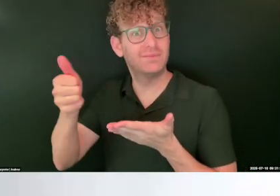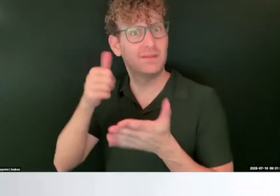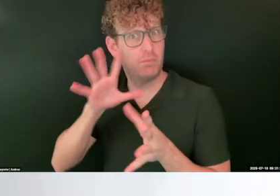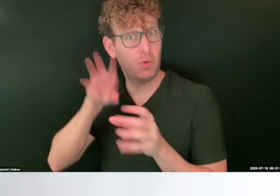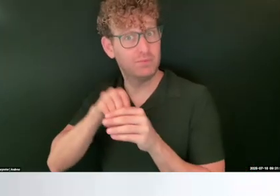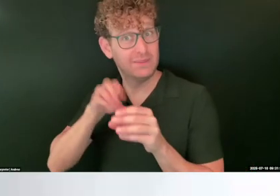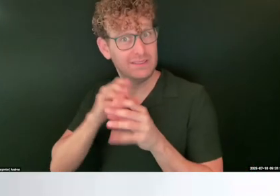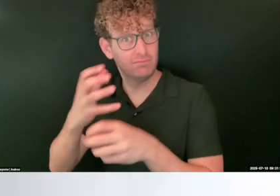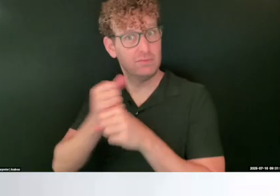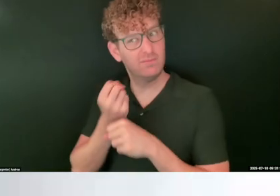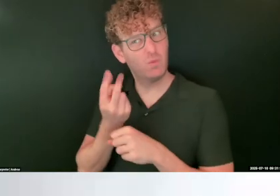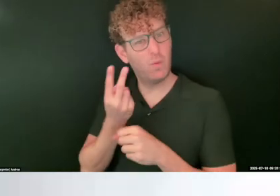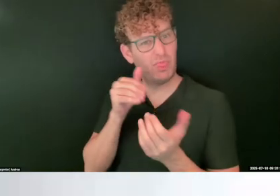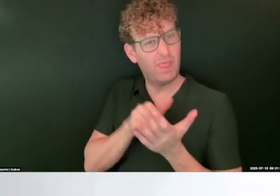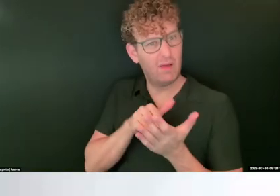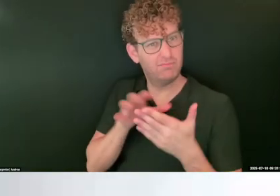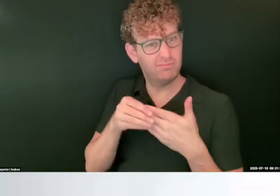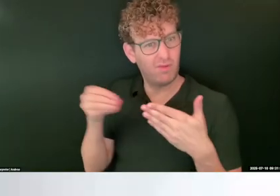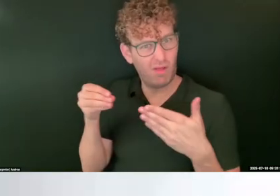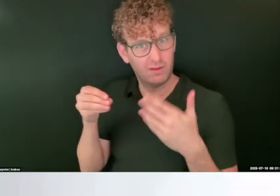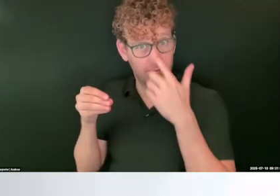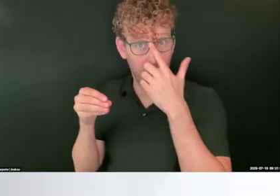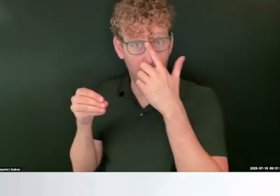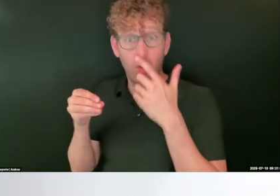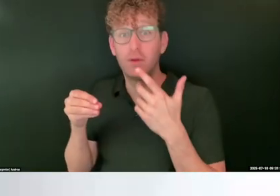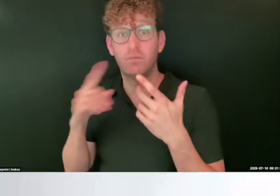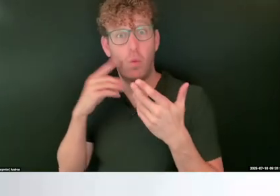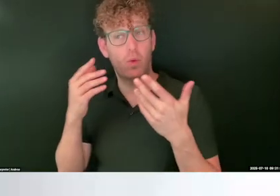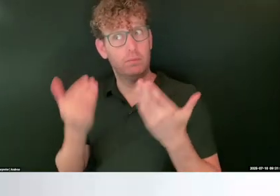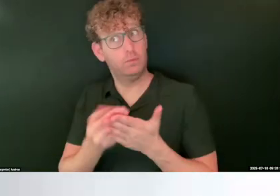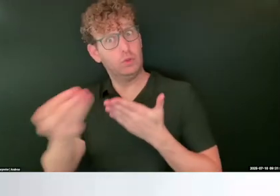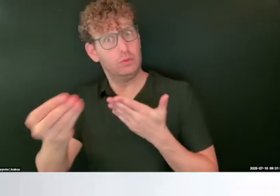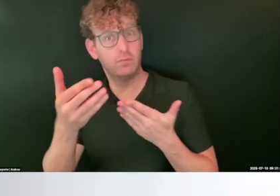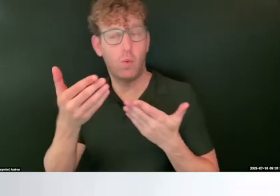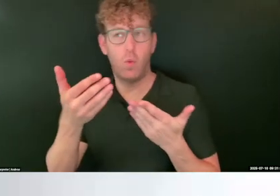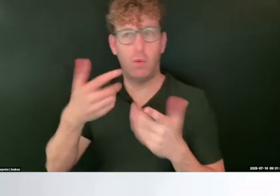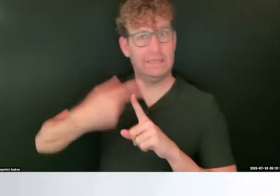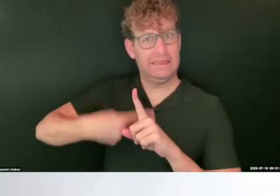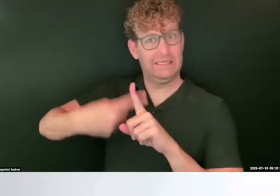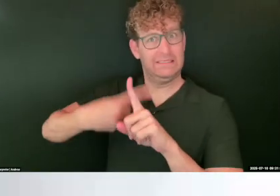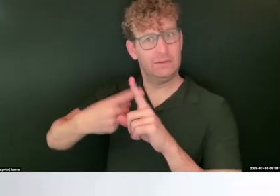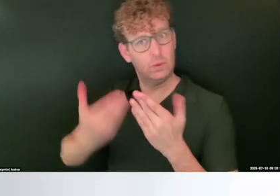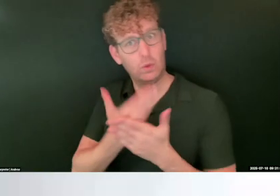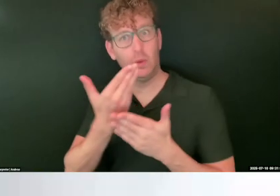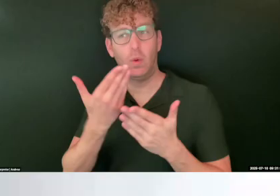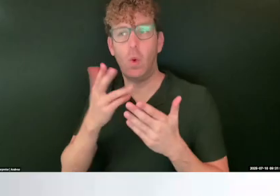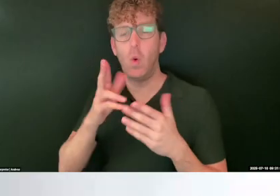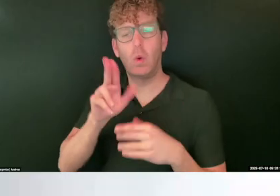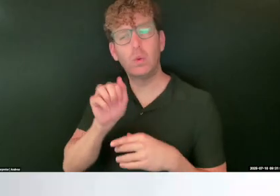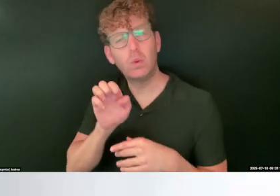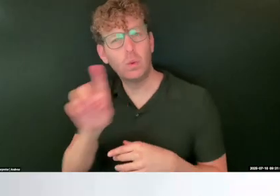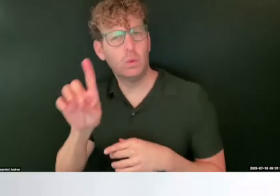purchase or lease of a new or used plug-in hybrid electric vehicle or zero-emission vehicle or